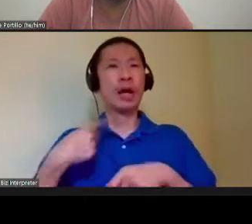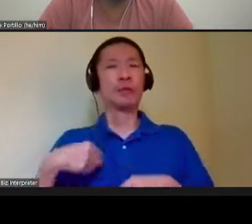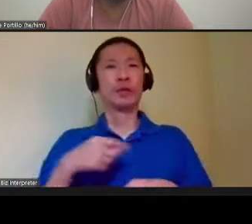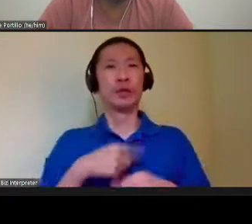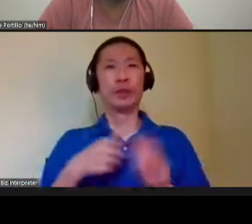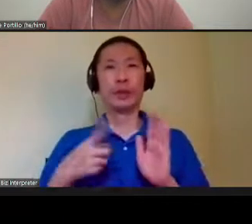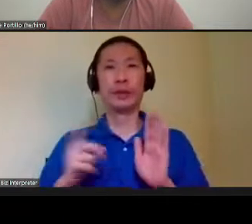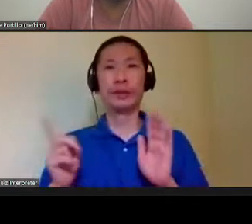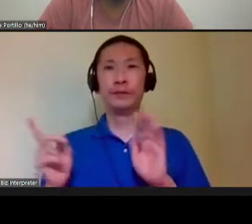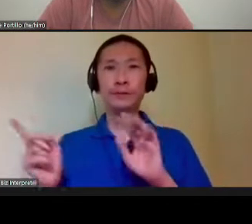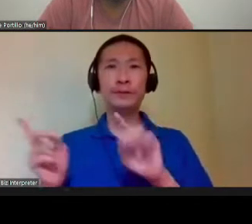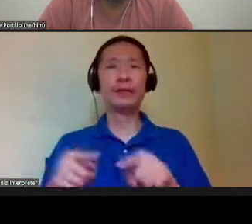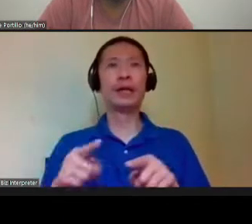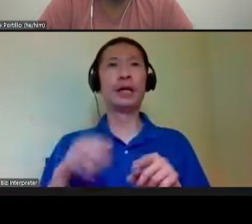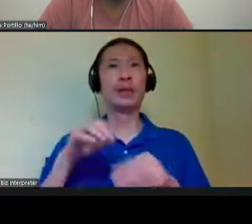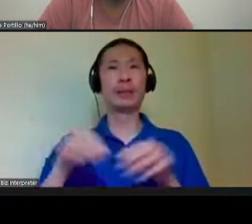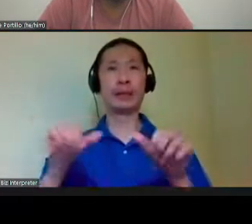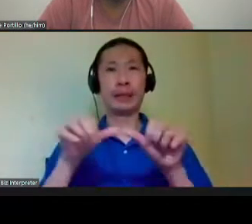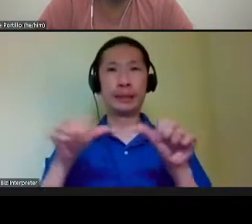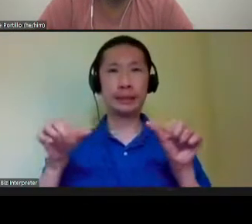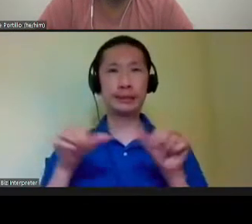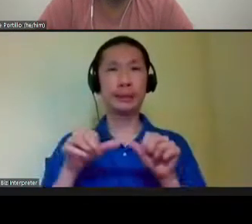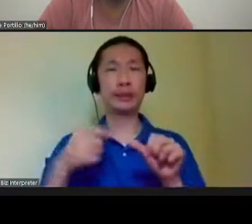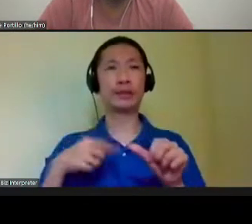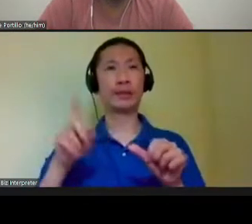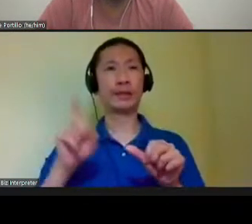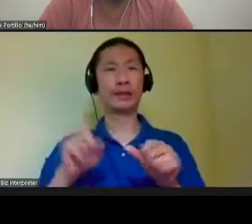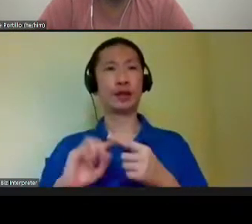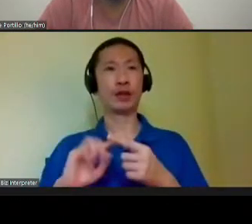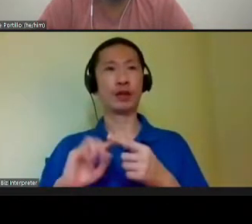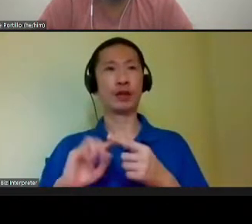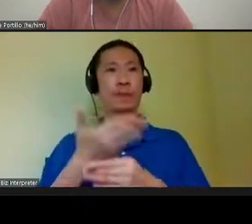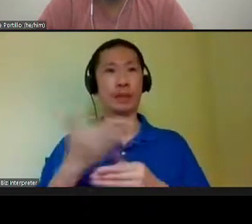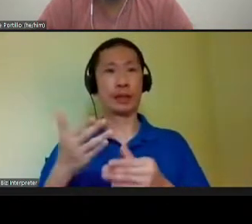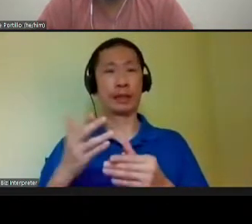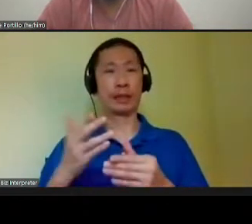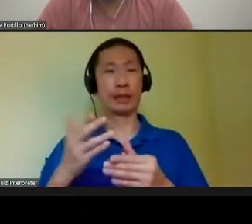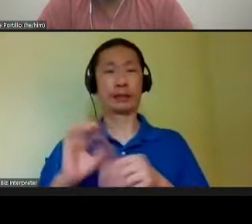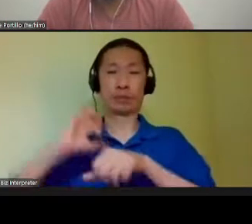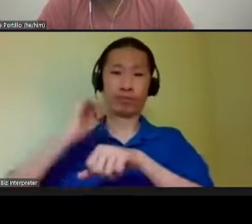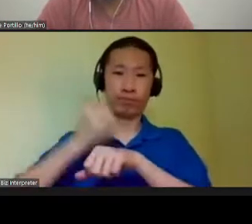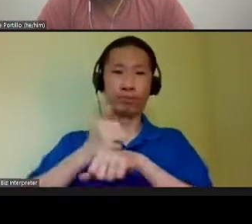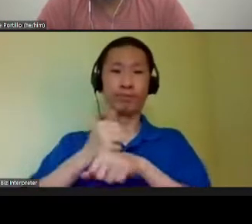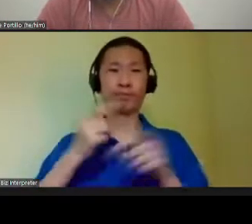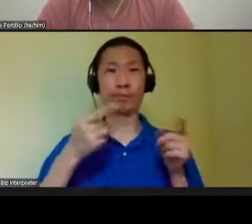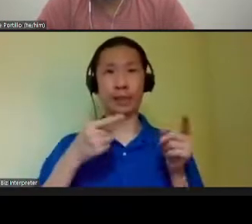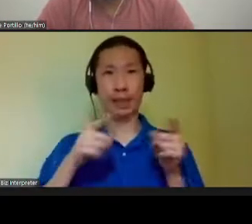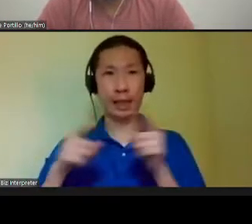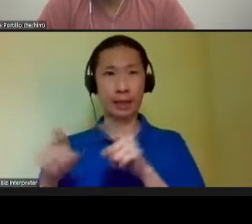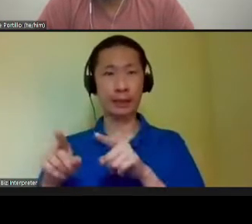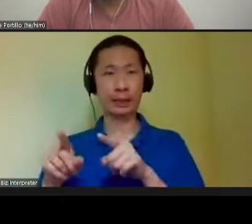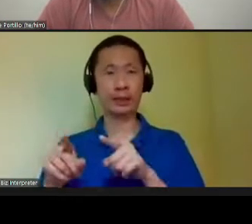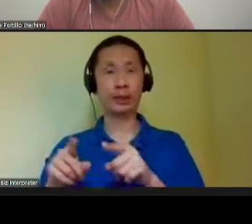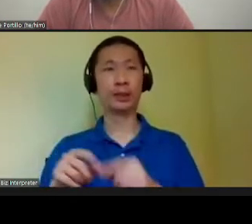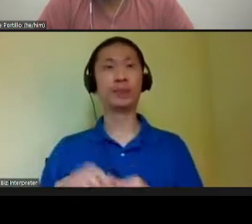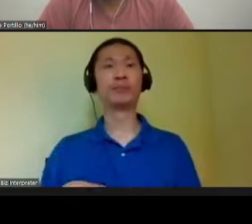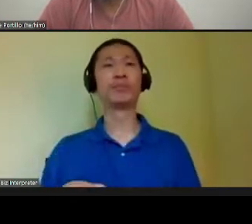shown up in a space and had to disrupt things that are in place and happening,